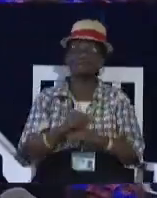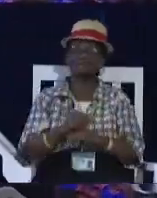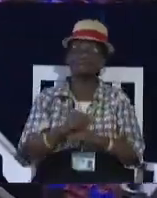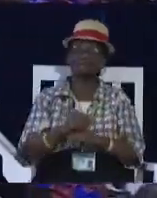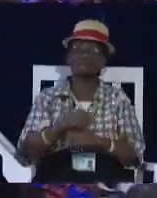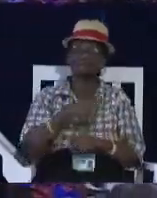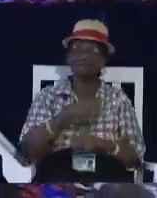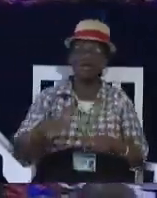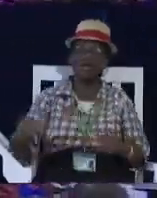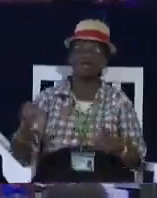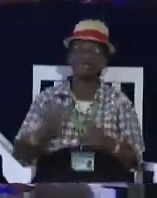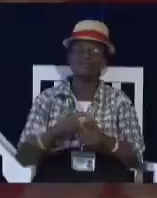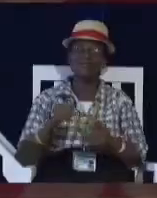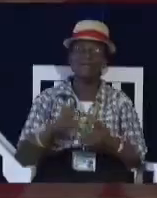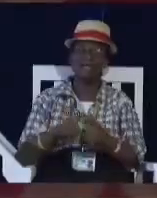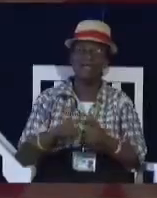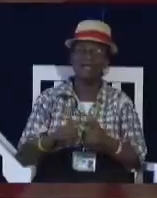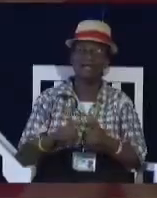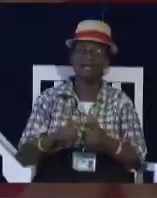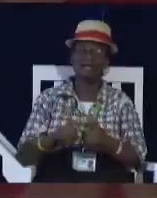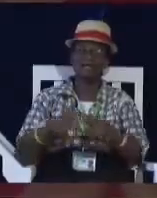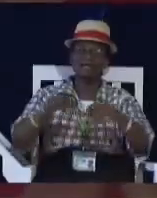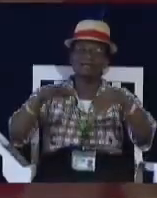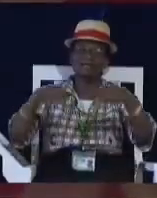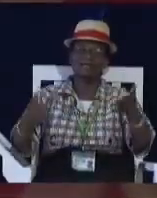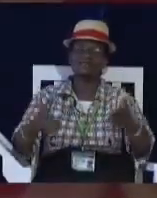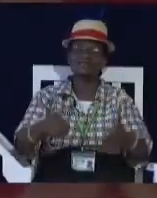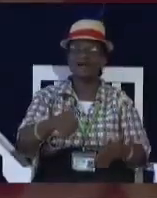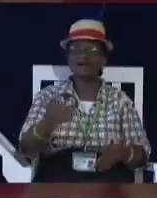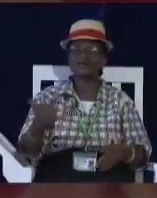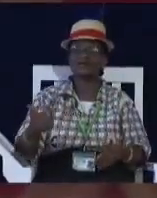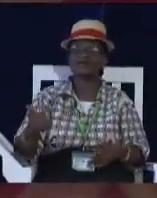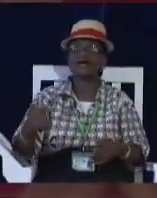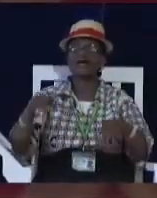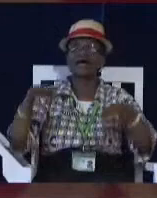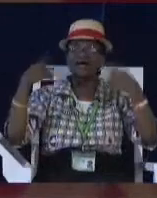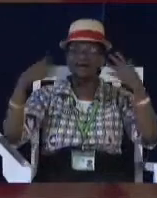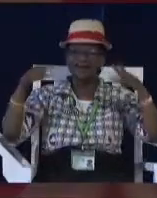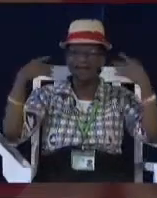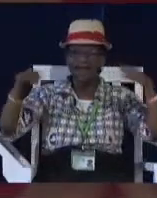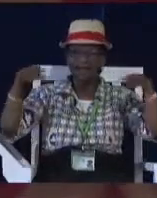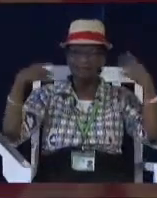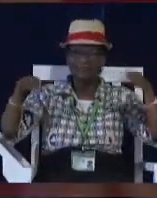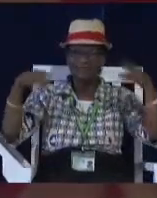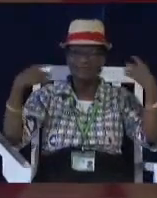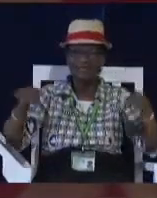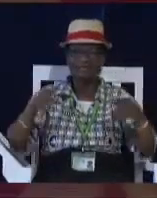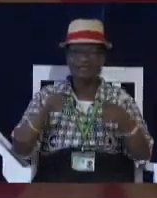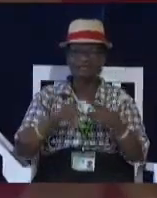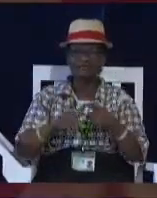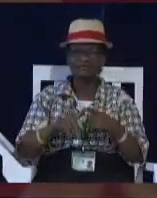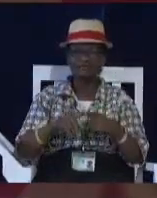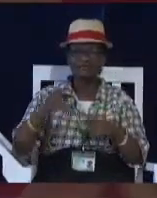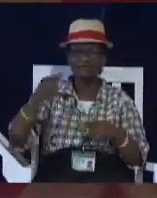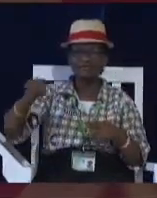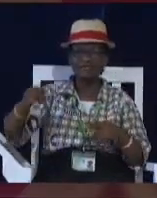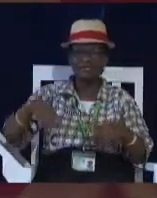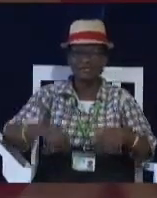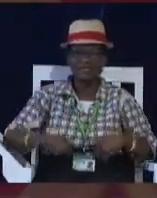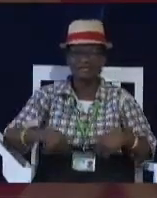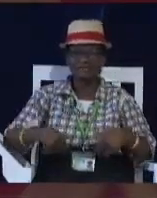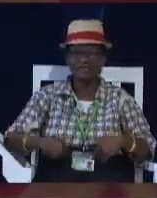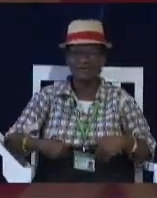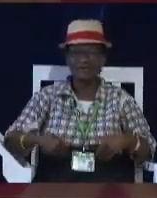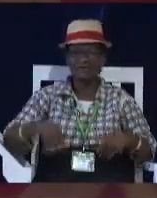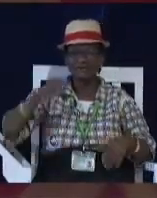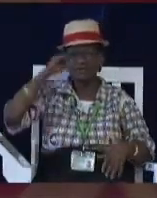And then give another round of applause to the young man who brought the first